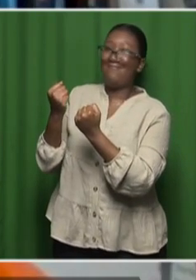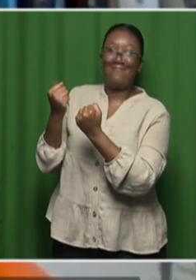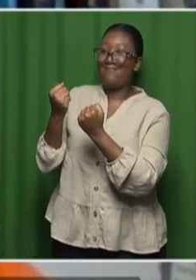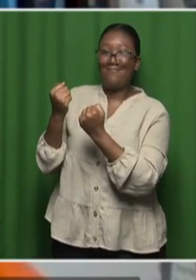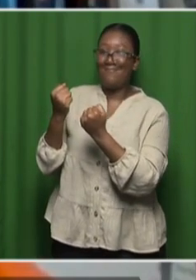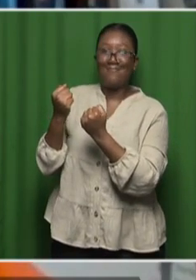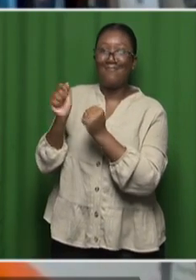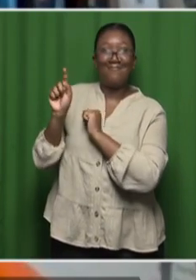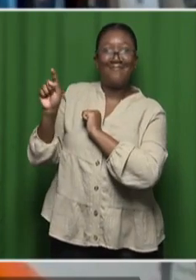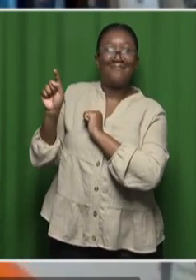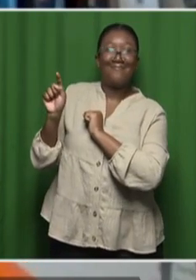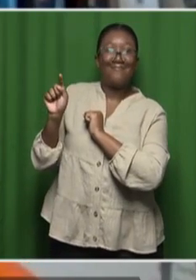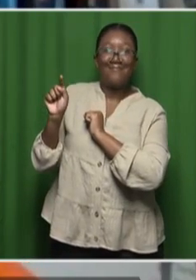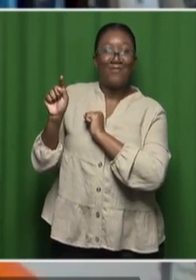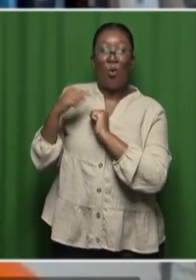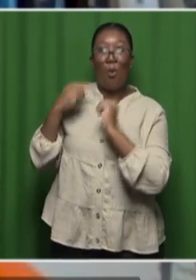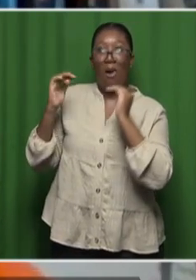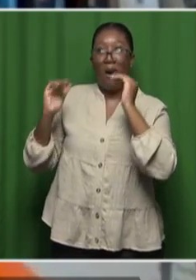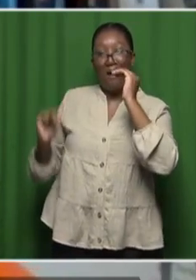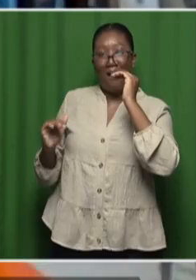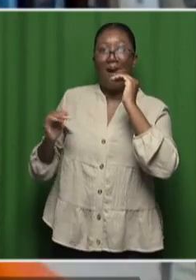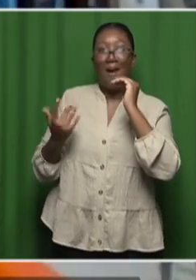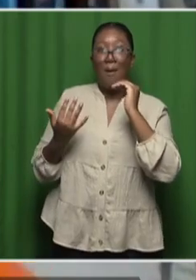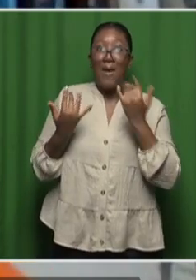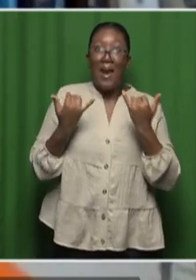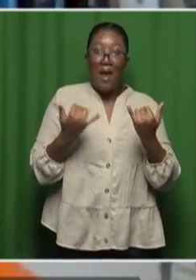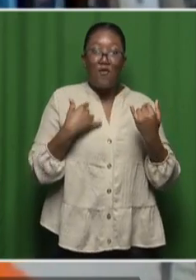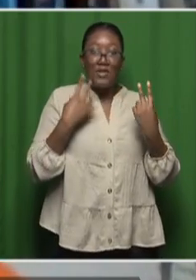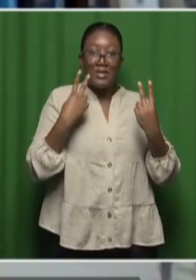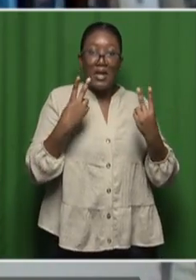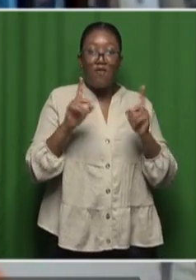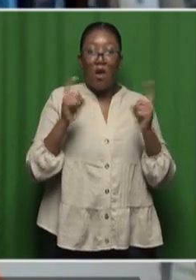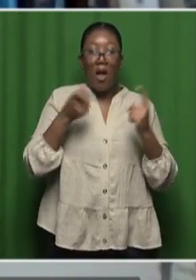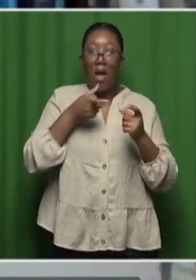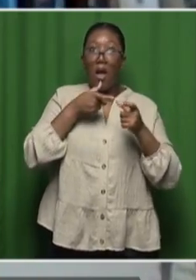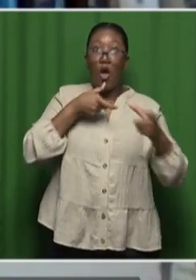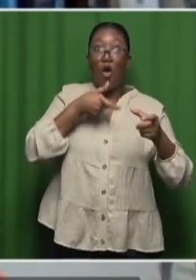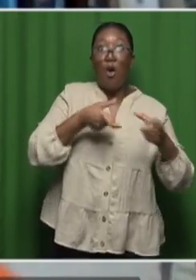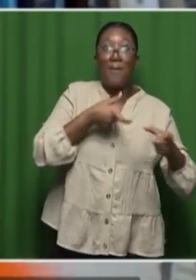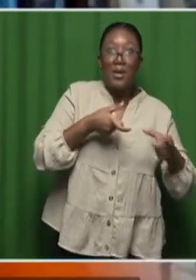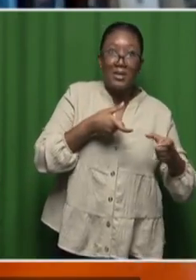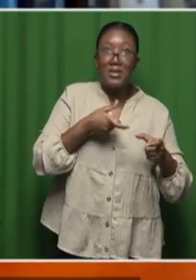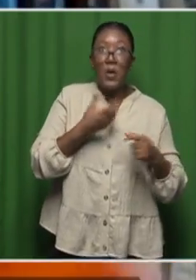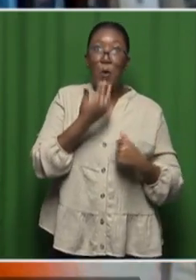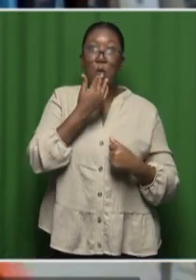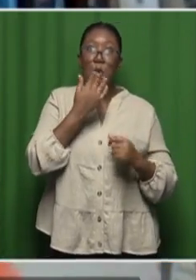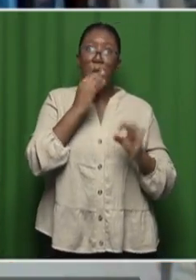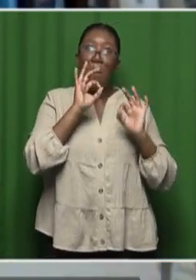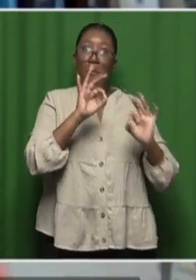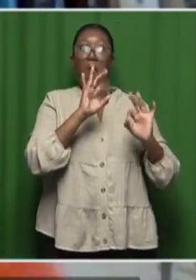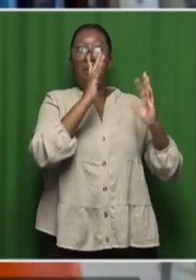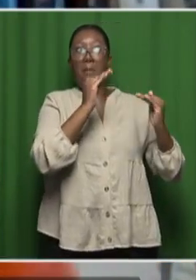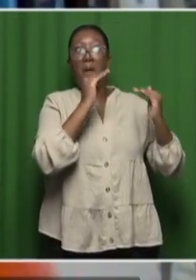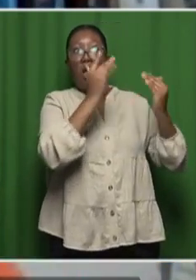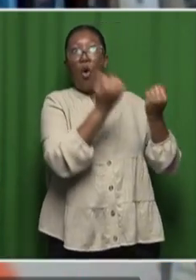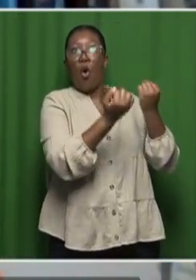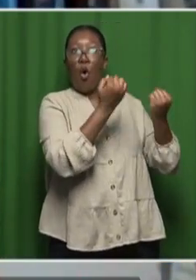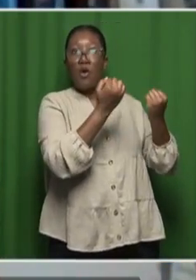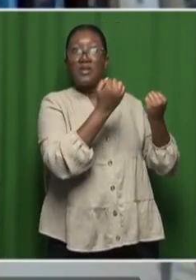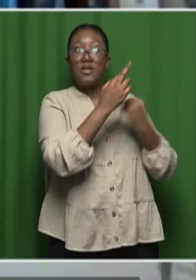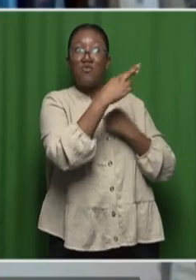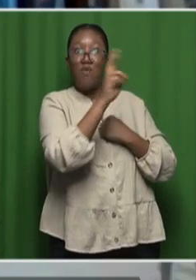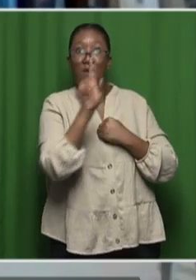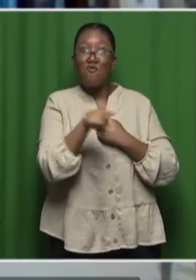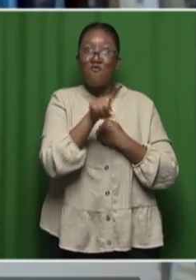Given there's various other issues at play here, I'm not going to comment on the jurisdictional right or